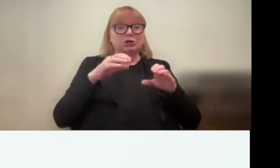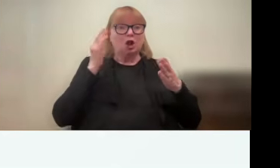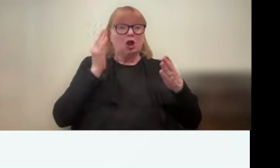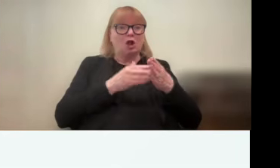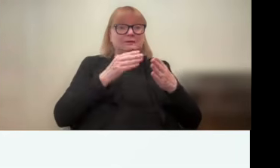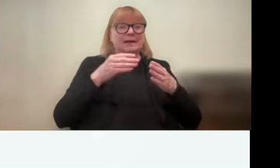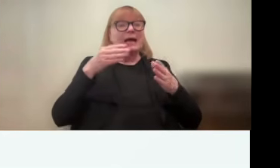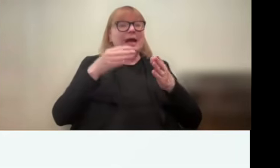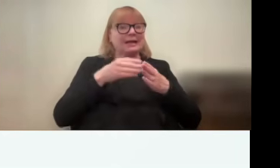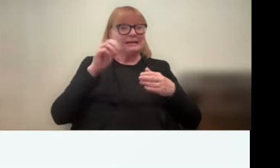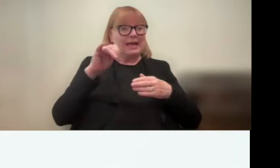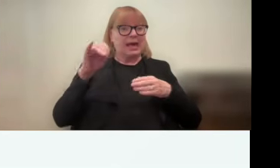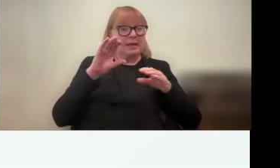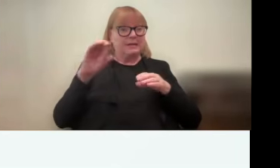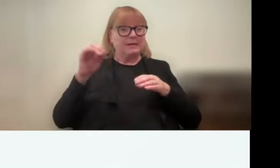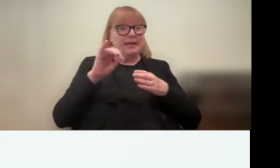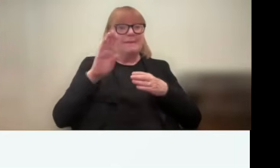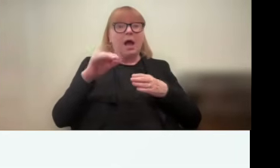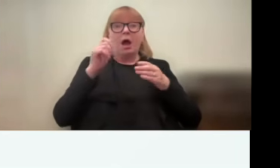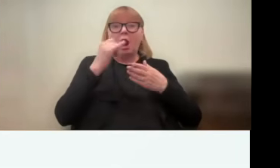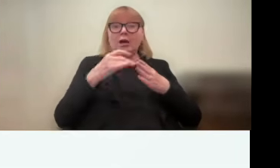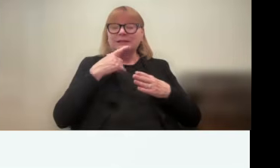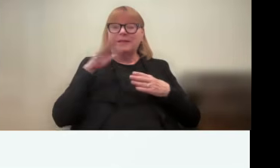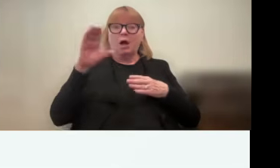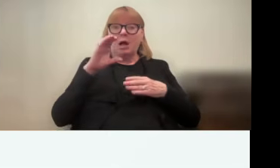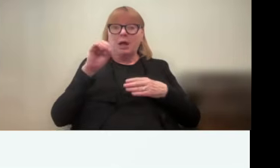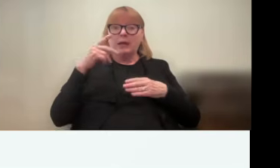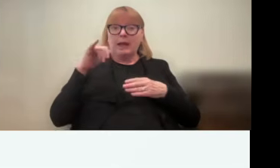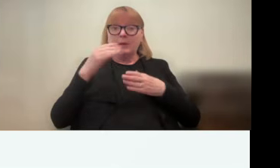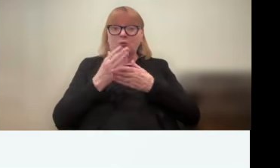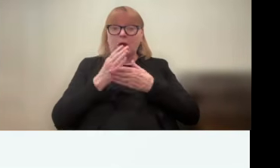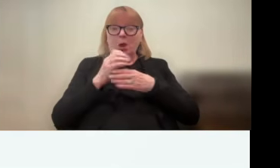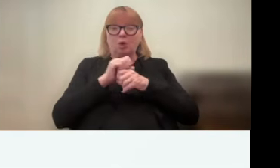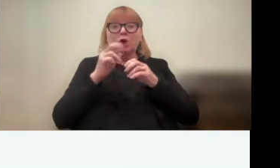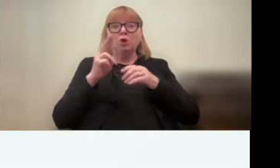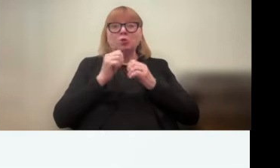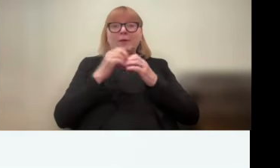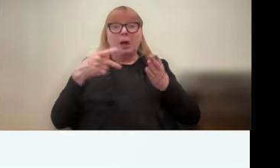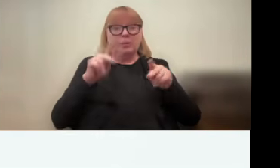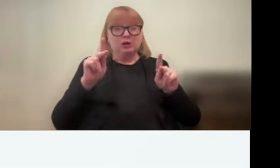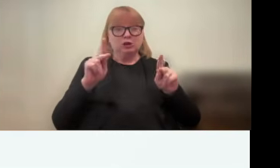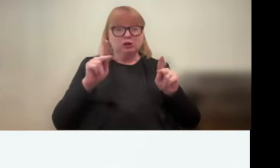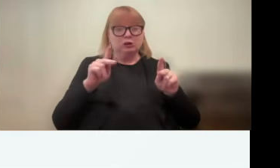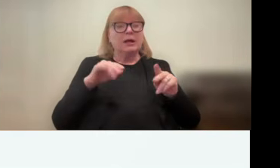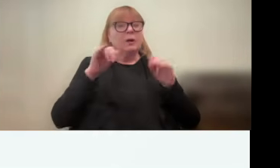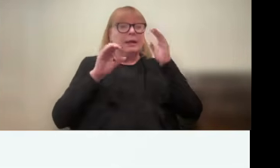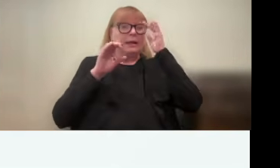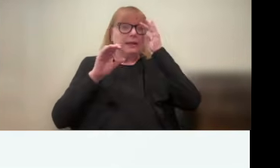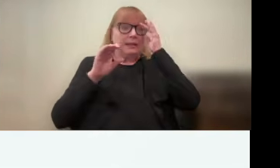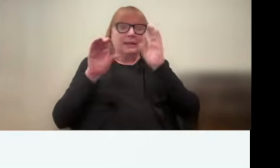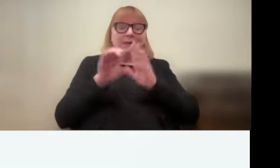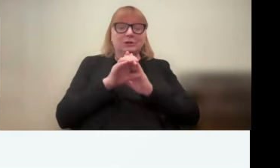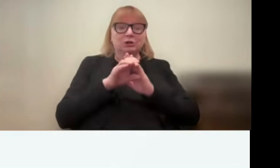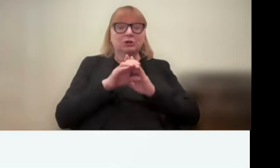against AI companies by artists, claiming their copyright work was used without permission. Getty Images